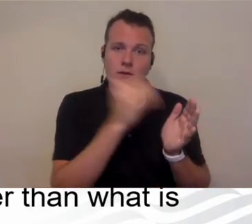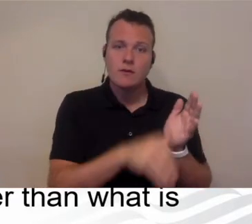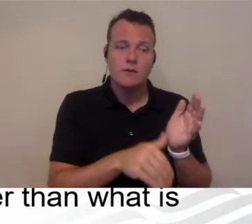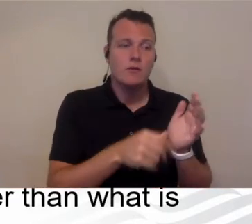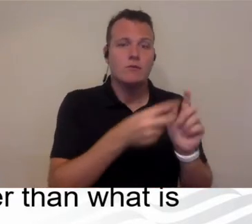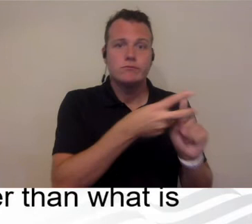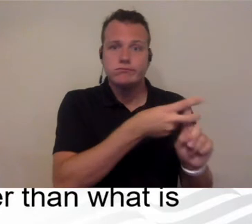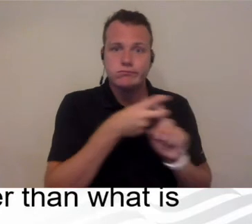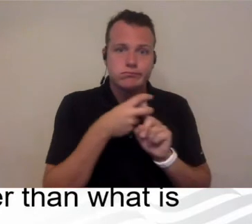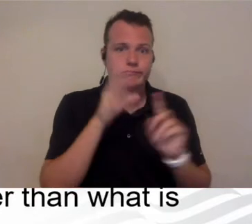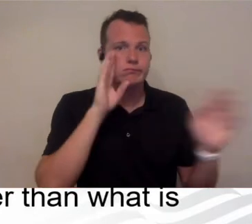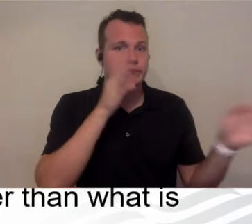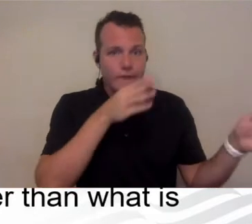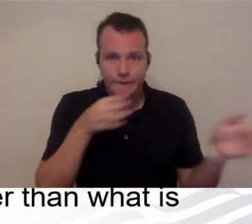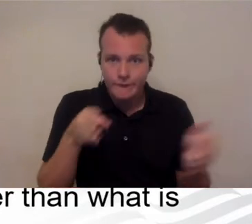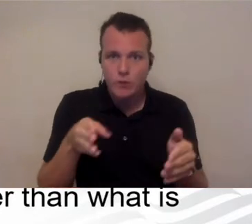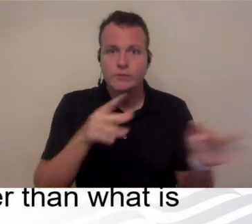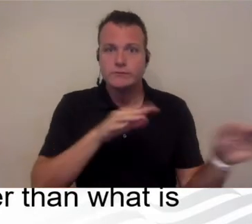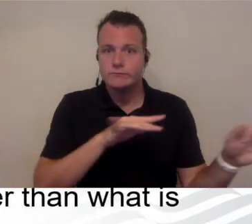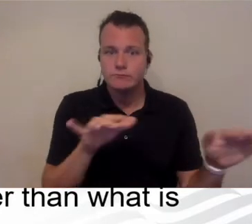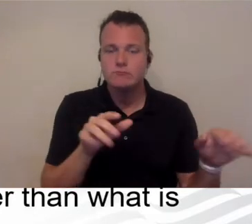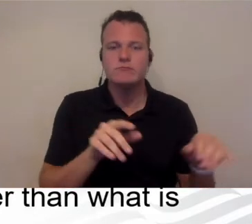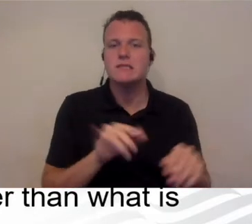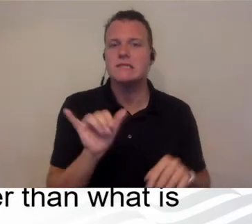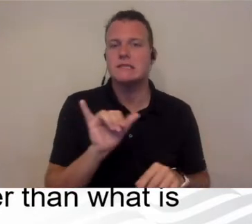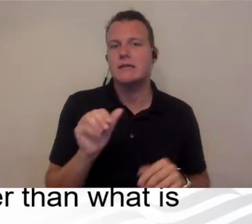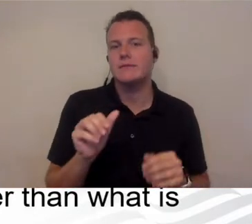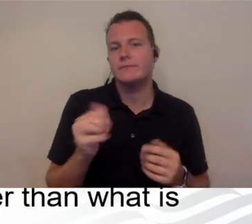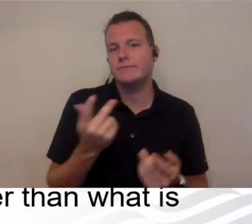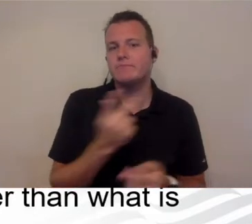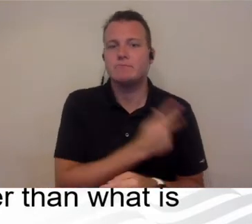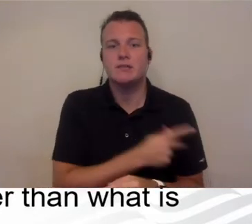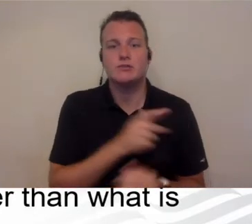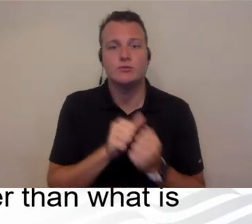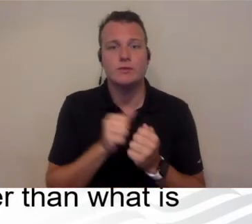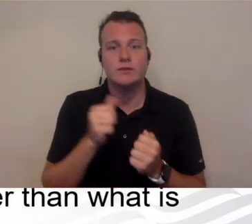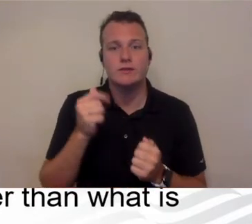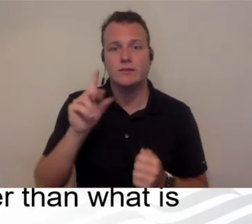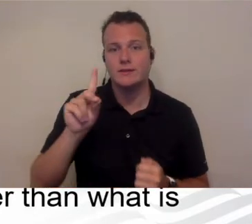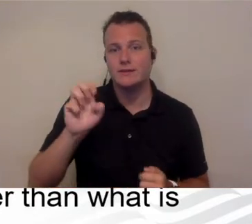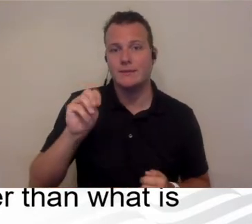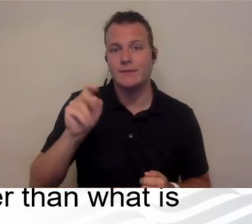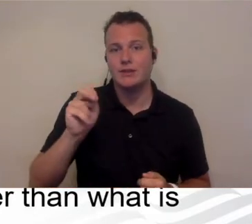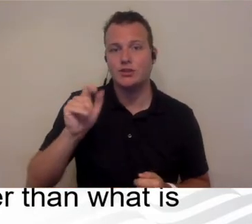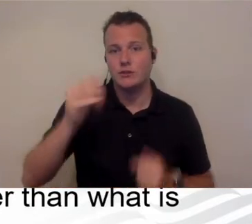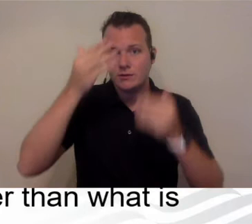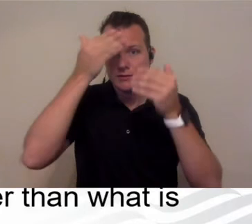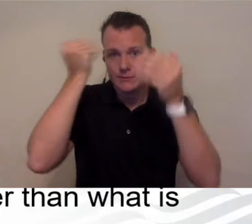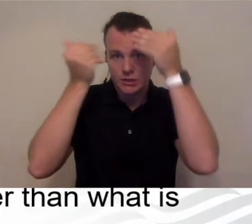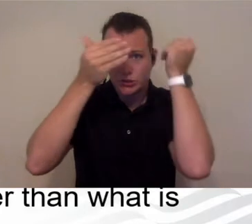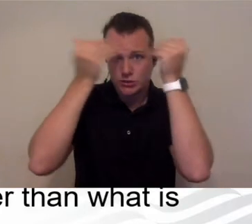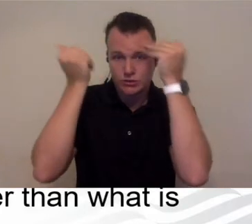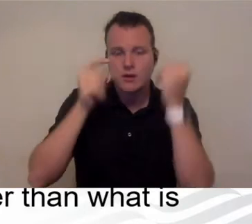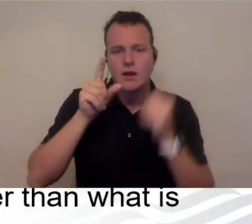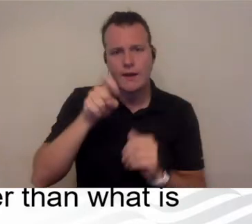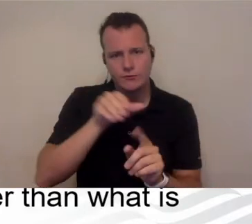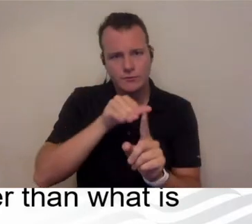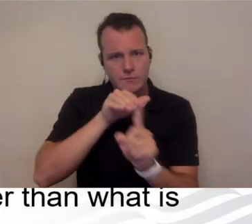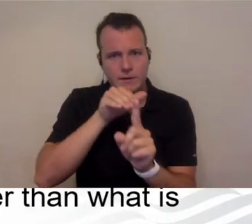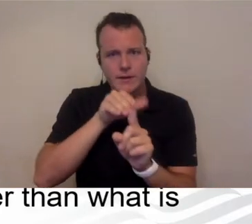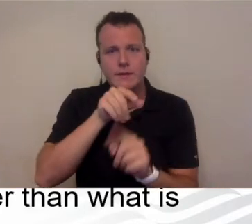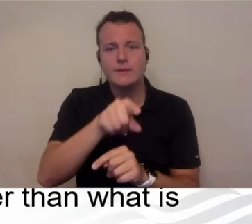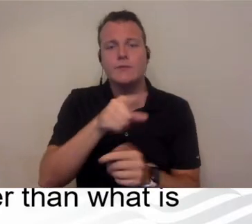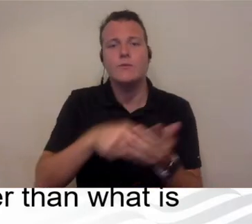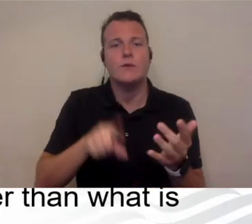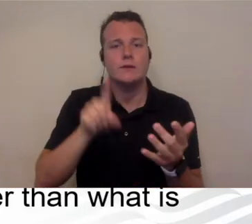task. Same thing can be said for a patient with dementia. You have to keep reminding them of what they need to do. So